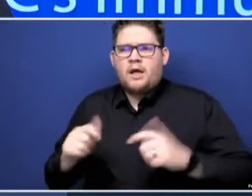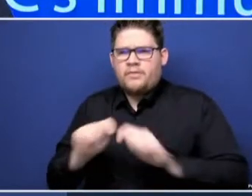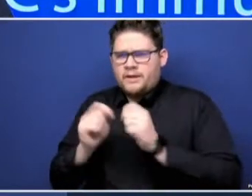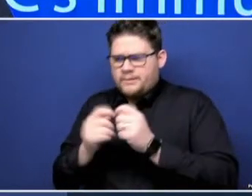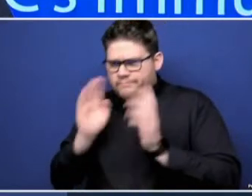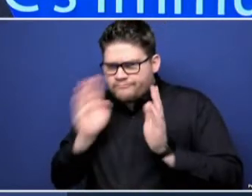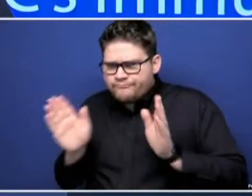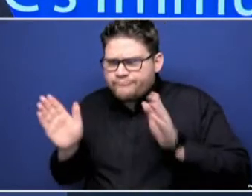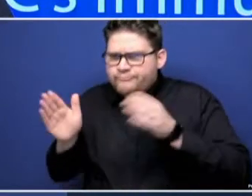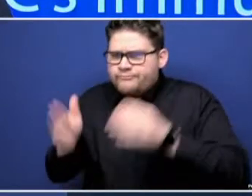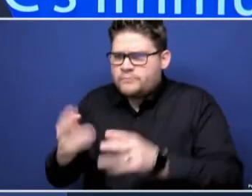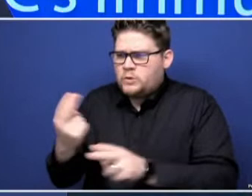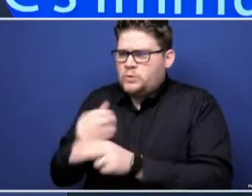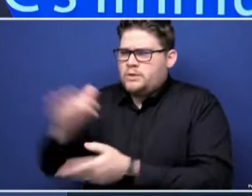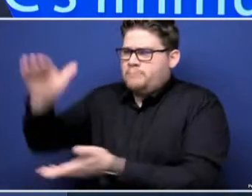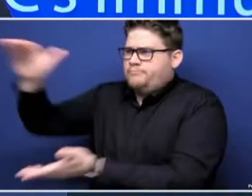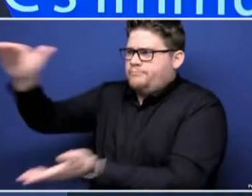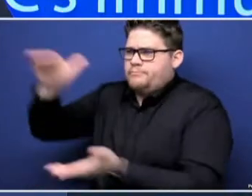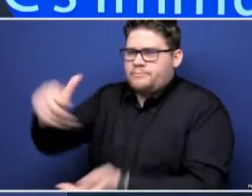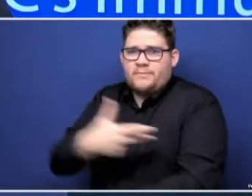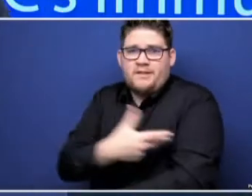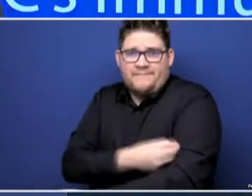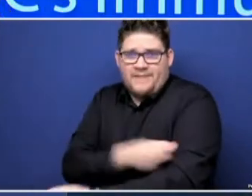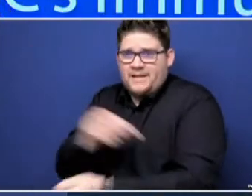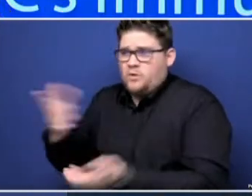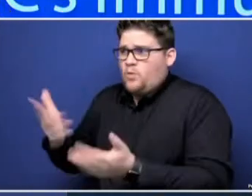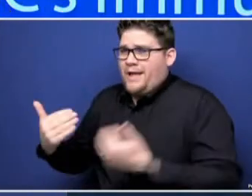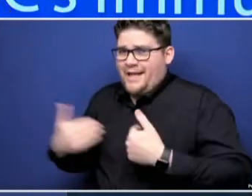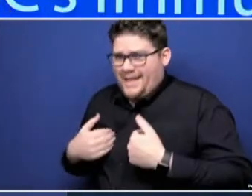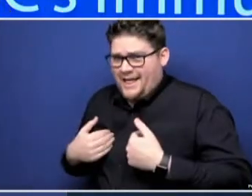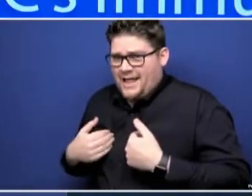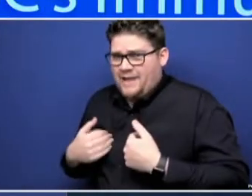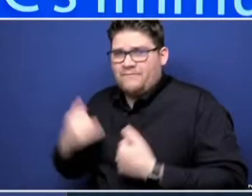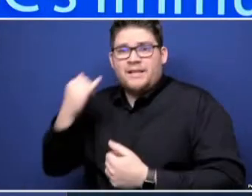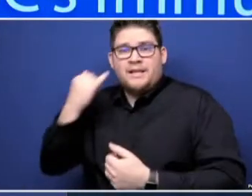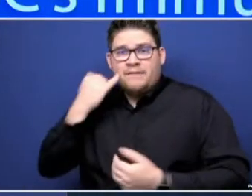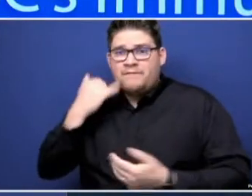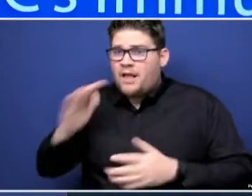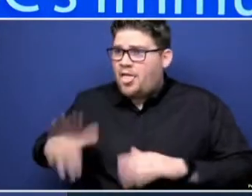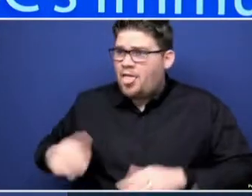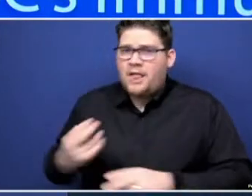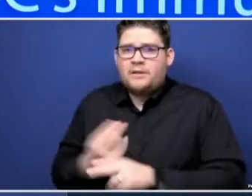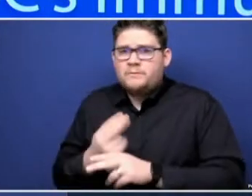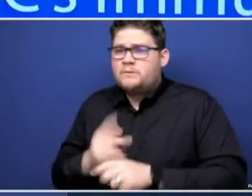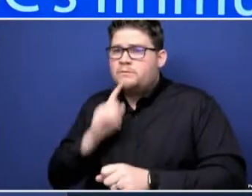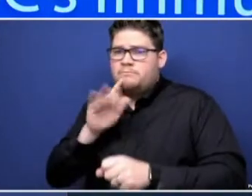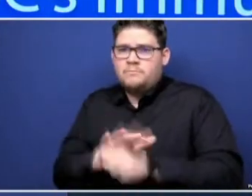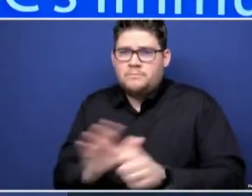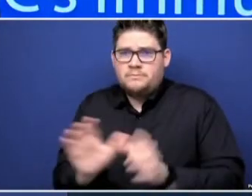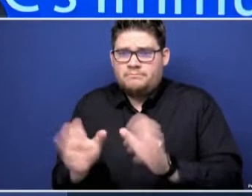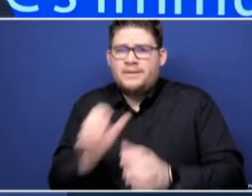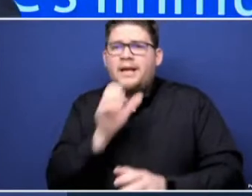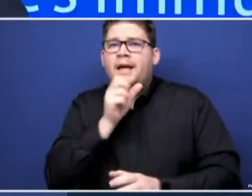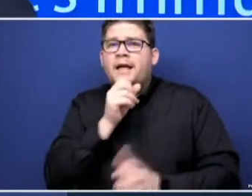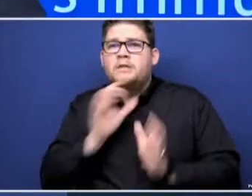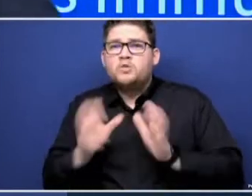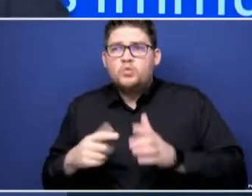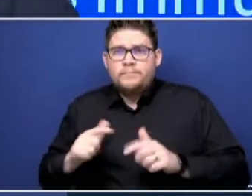good news on the horizon in the weeks ahead, we still have weeks to go. And I want people to be very, very mindful of